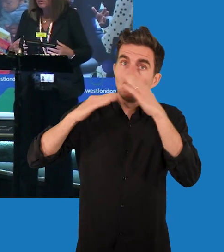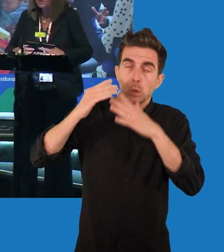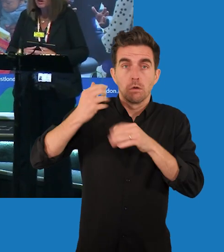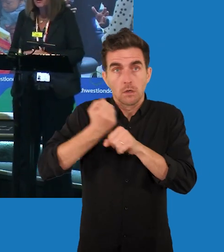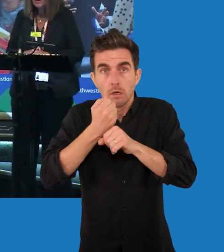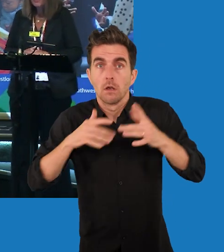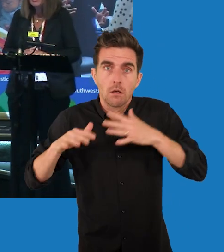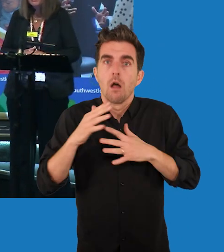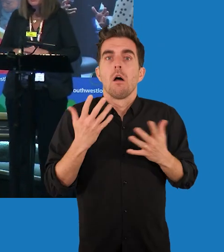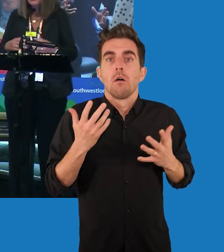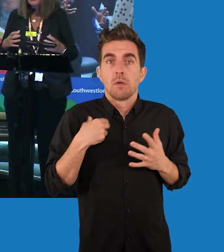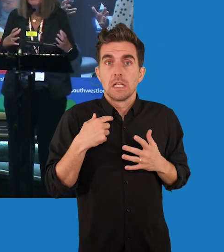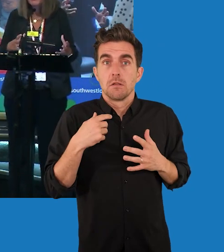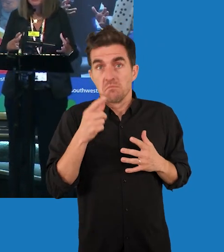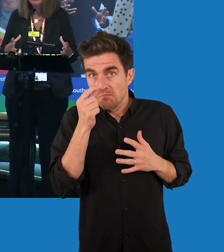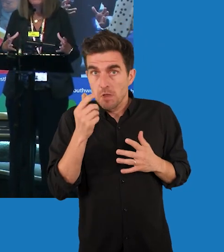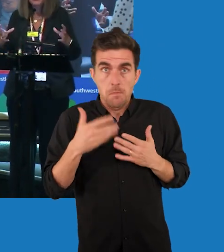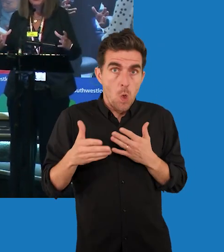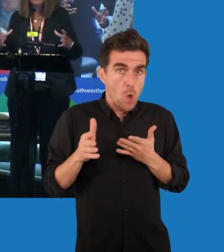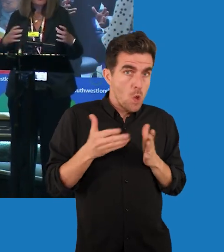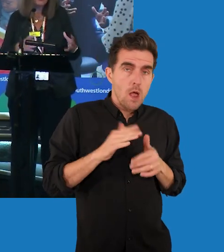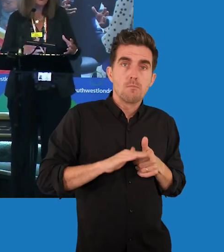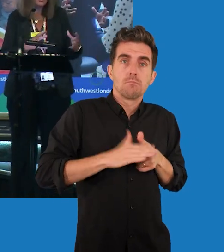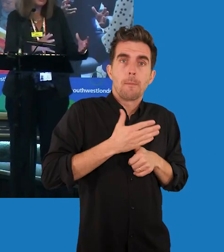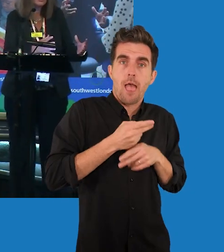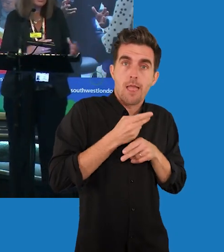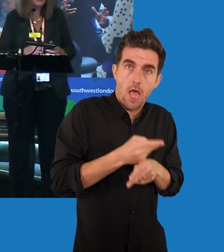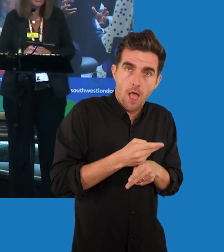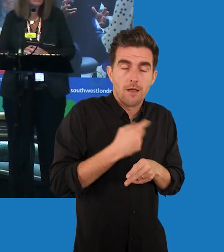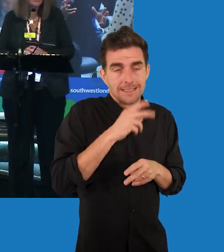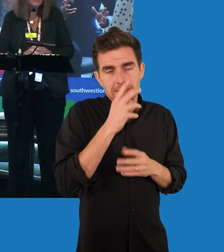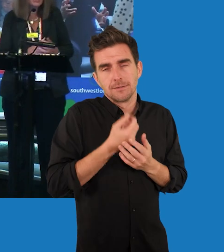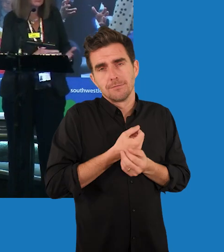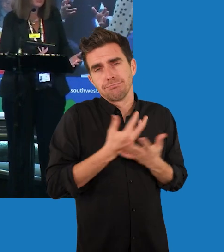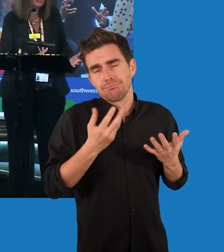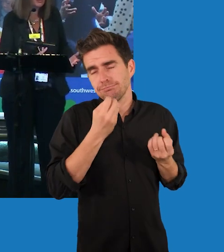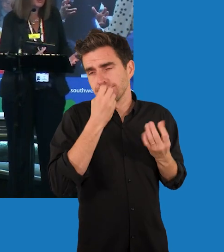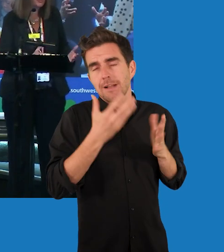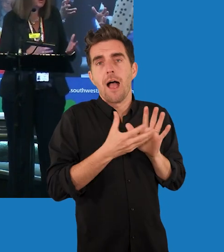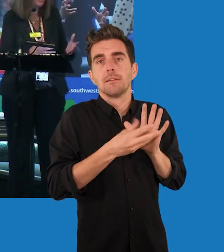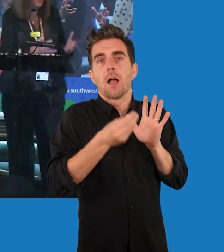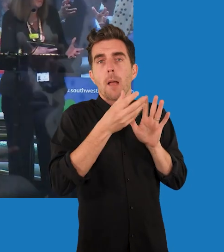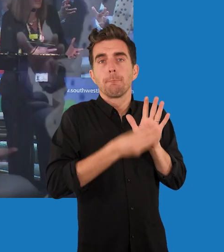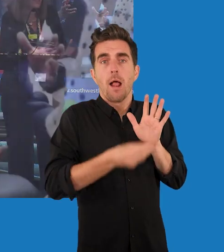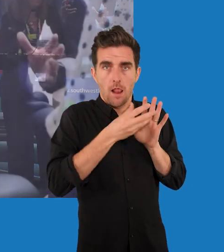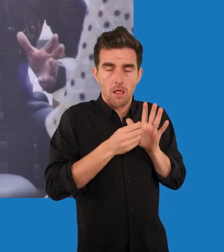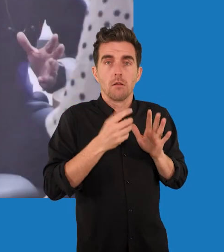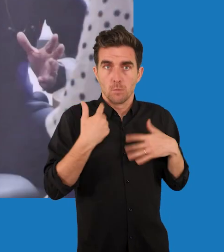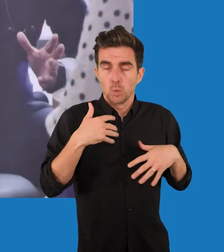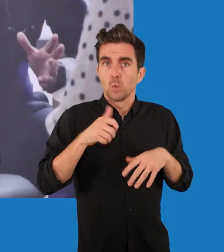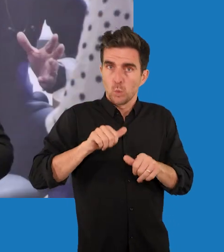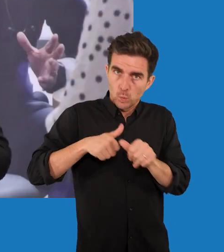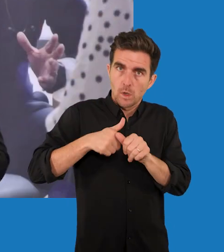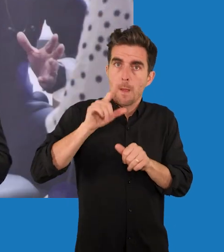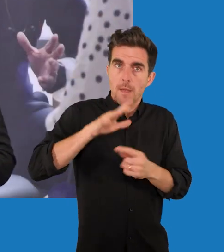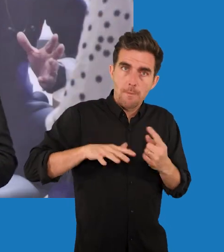but also we need to make that shift towards more primary and community. And you've heard some fantastic examples of when we've done that and